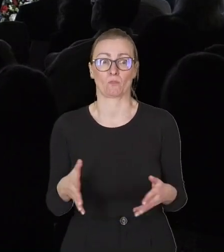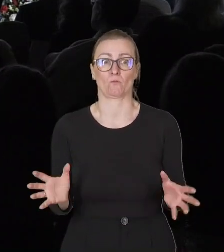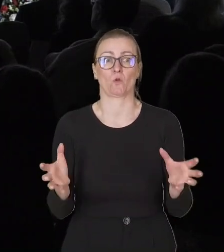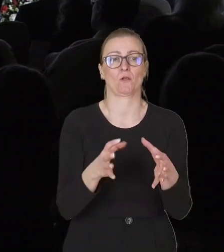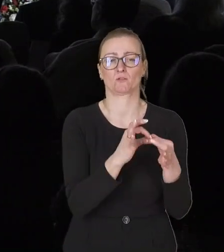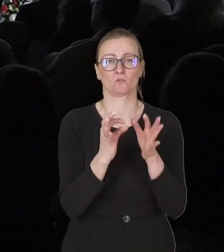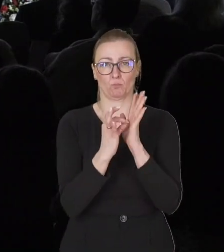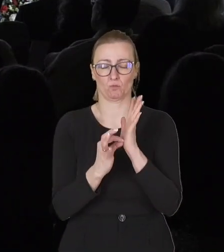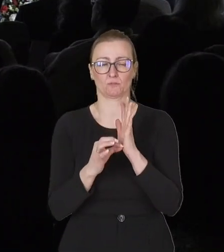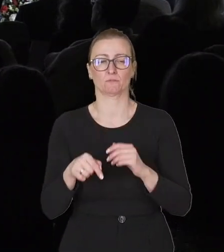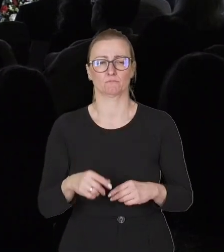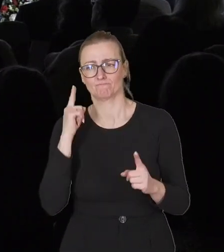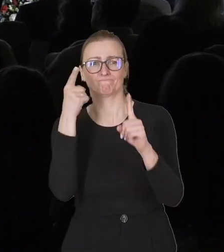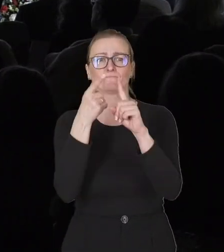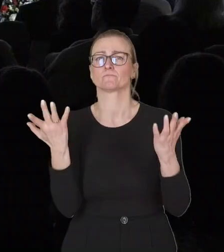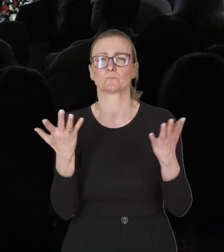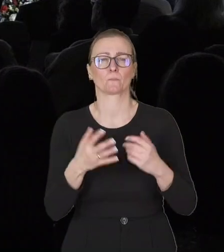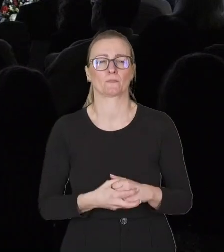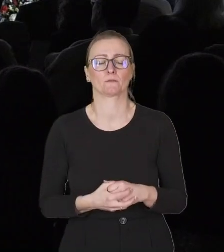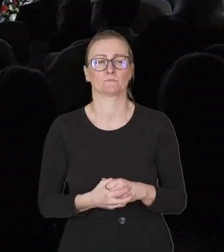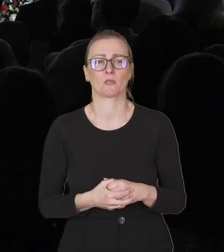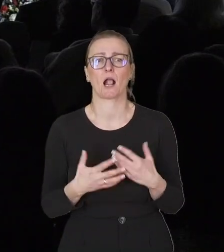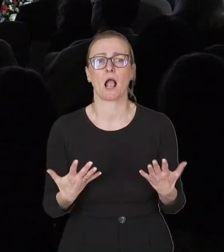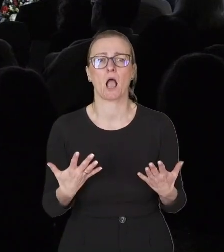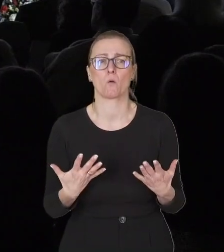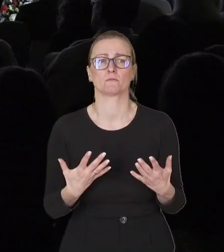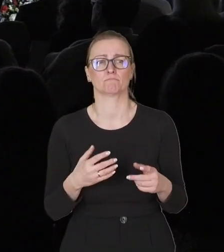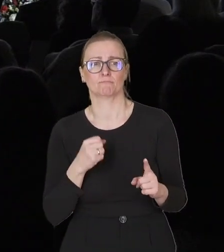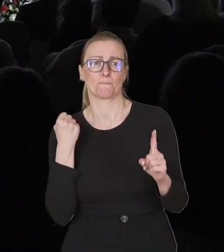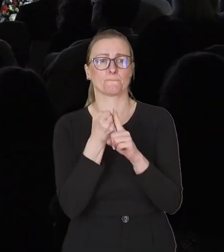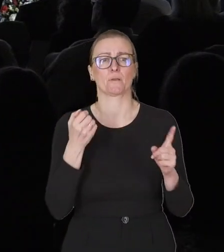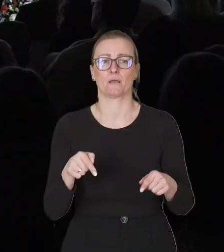should go hand in hand, as it's stated in the EU Treaty, with the single market.